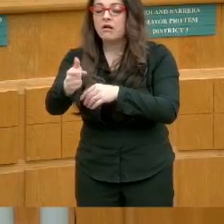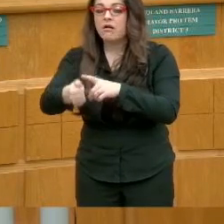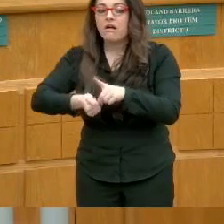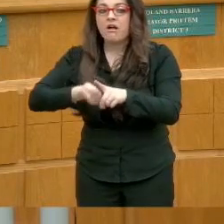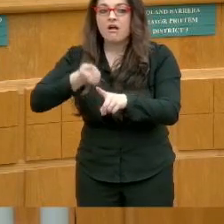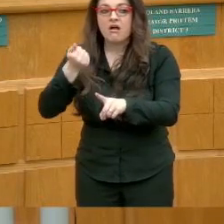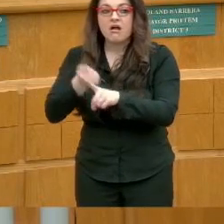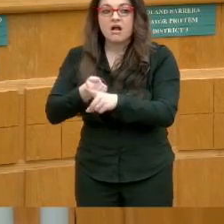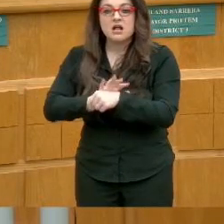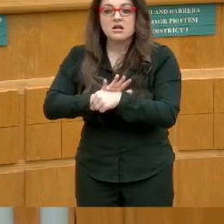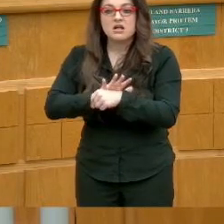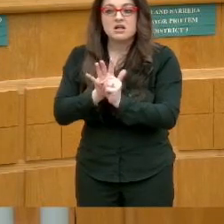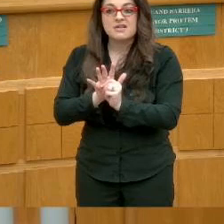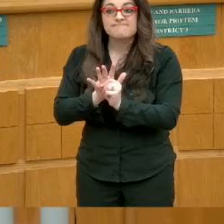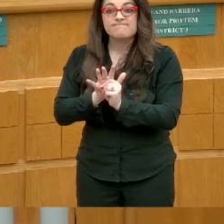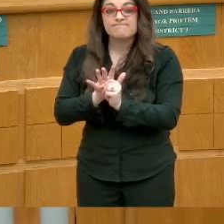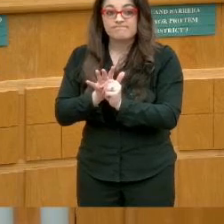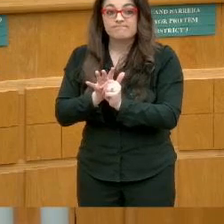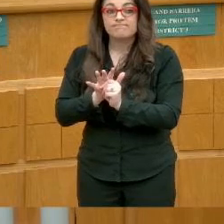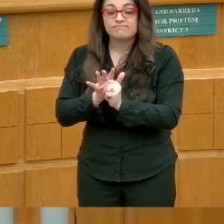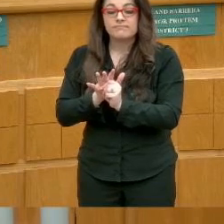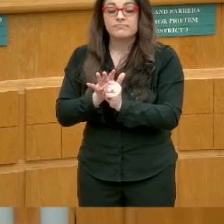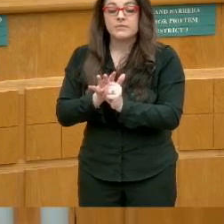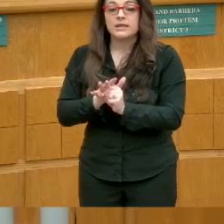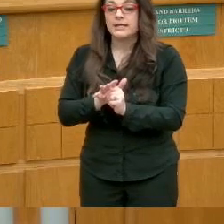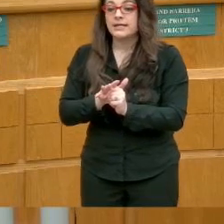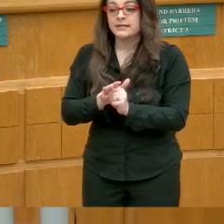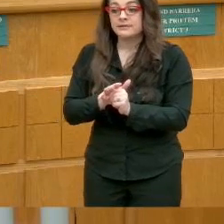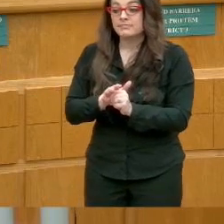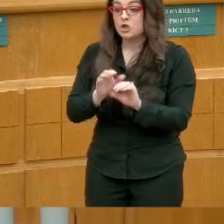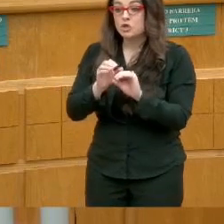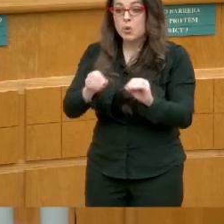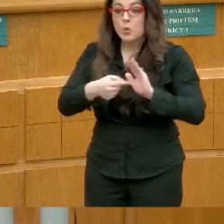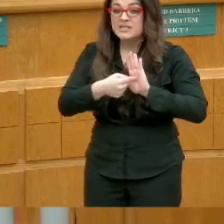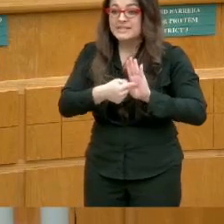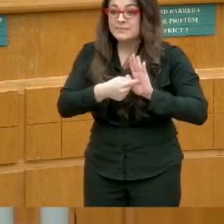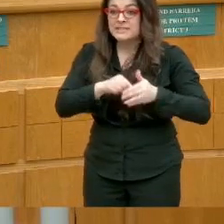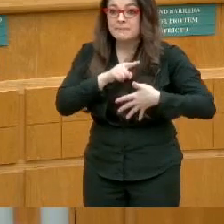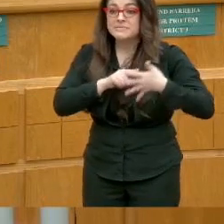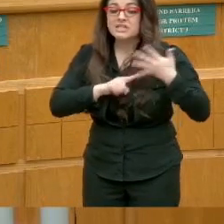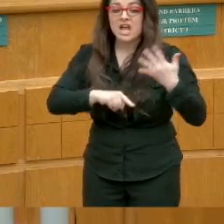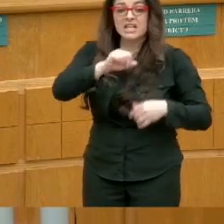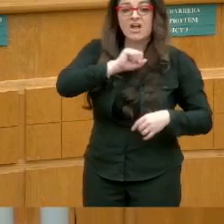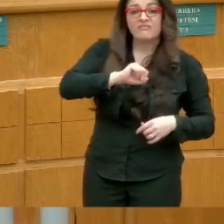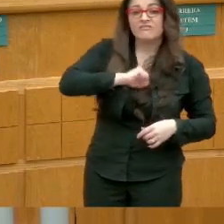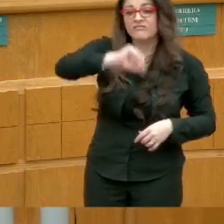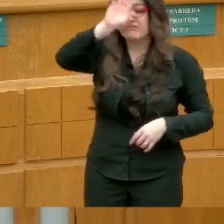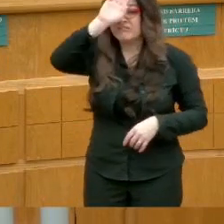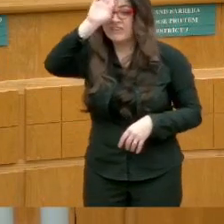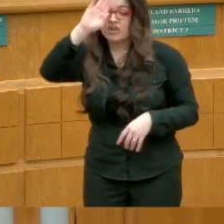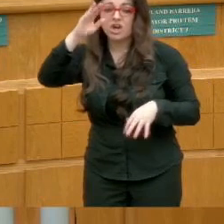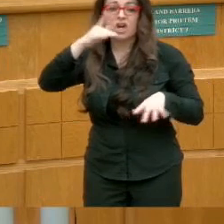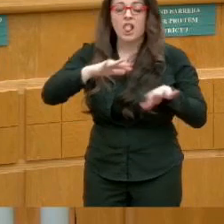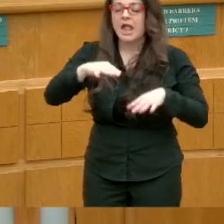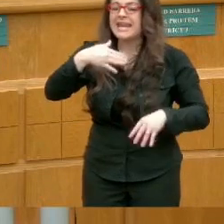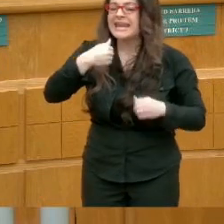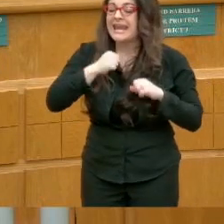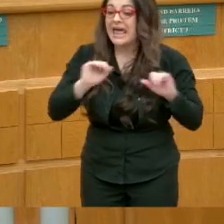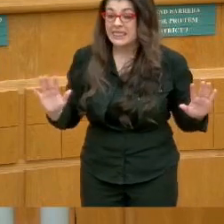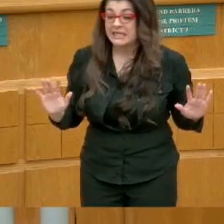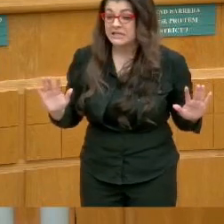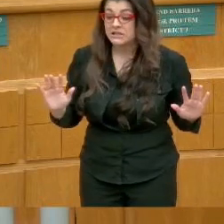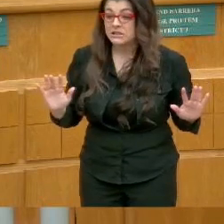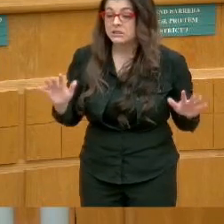back positive for COVID-19. They did not have symptoms. Still, this individual had visited the